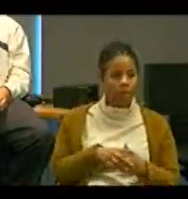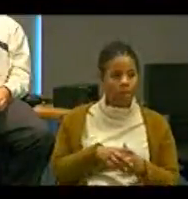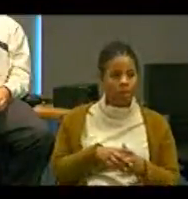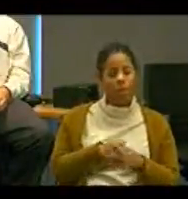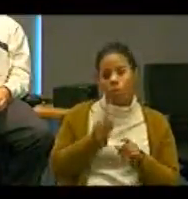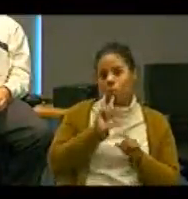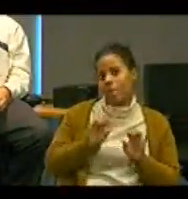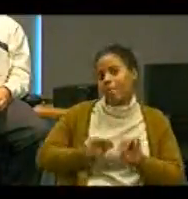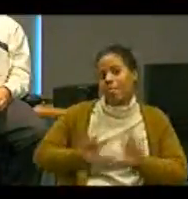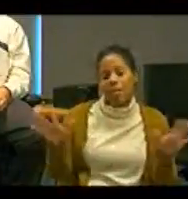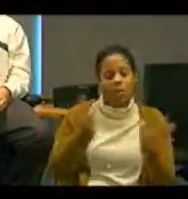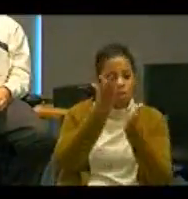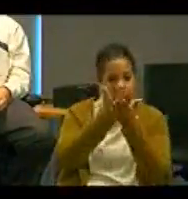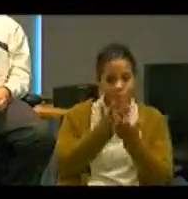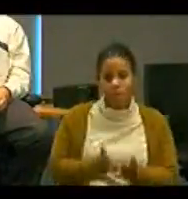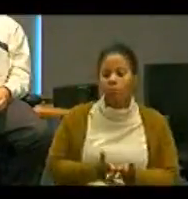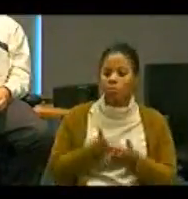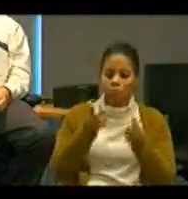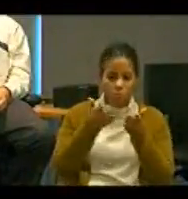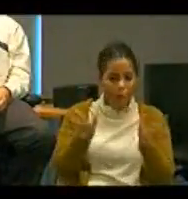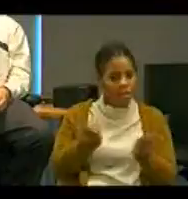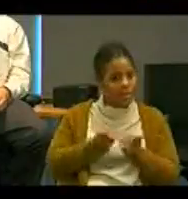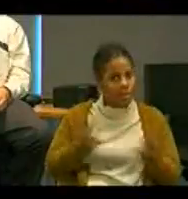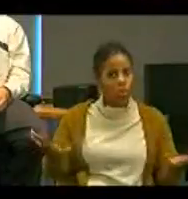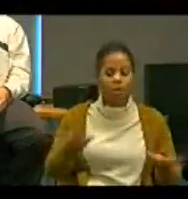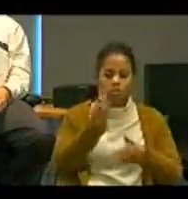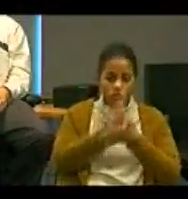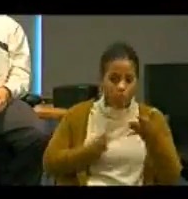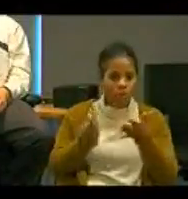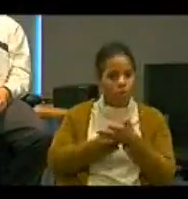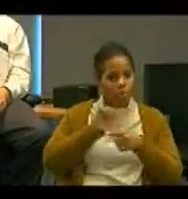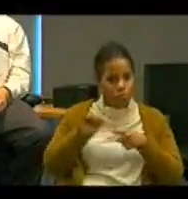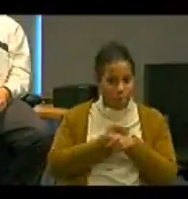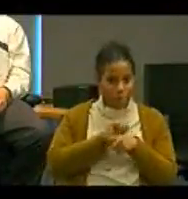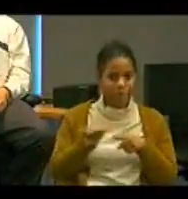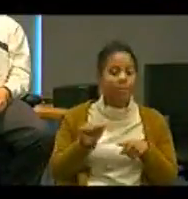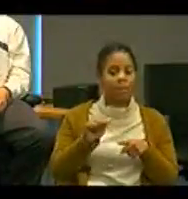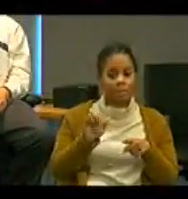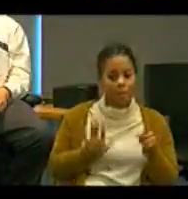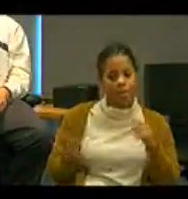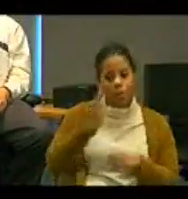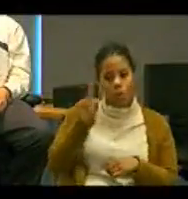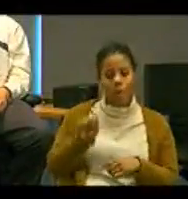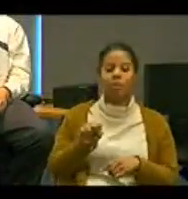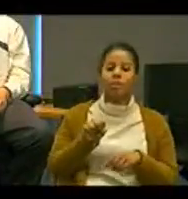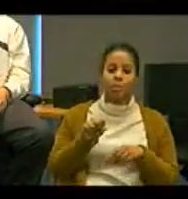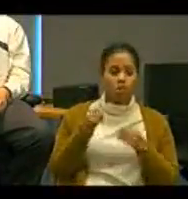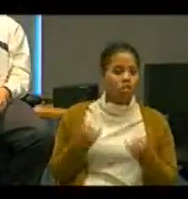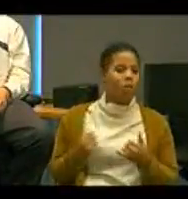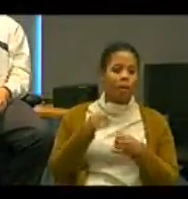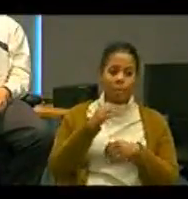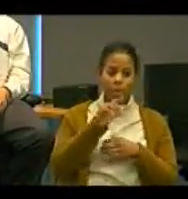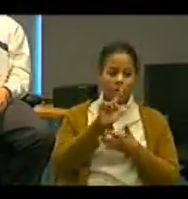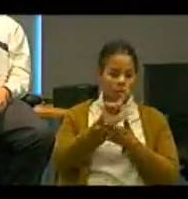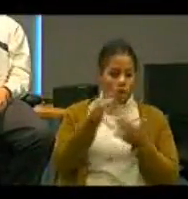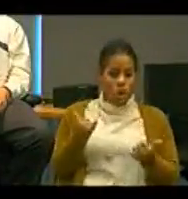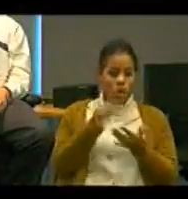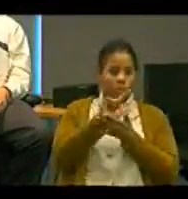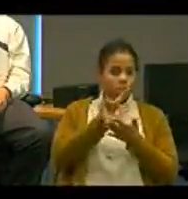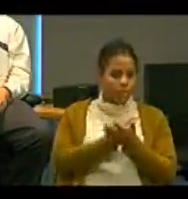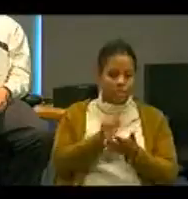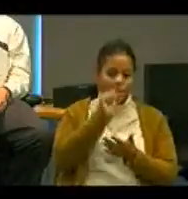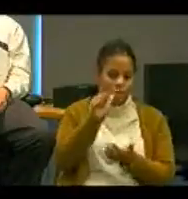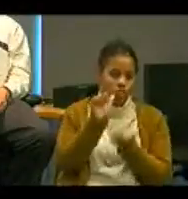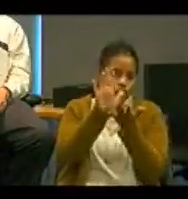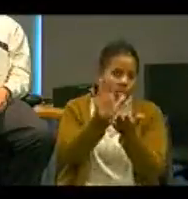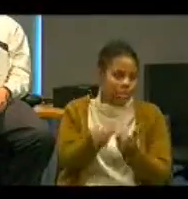of widespread discriminatory practice in the US, but is not addressed currently under federal legislation or regulation. I think you mean